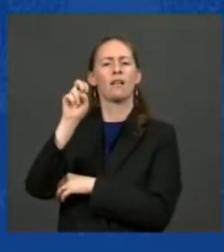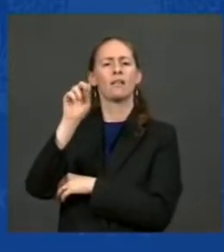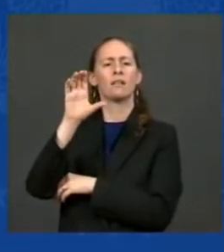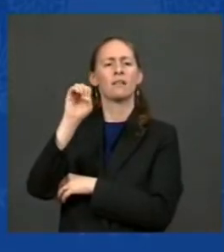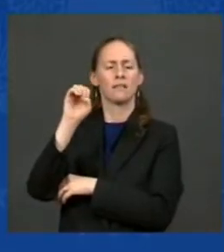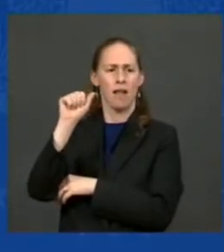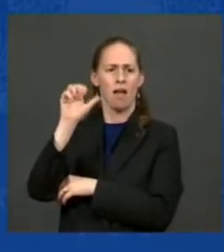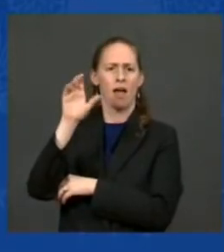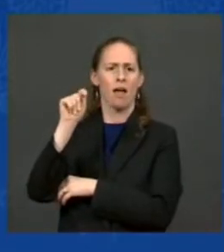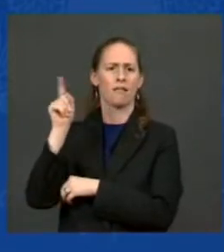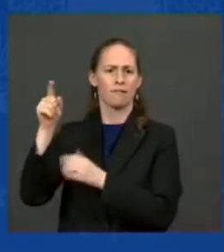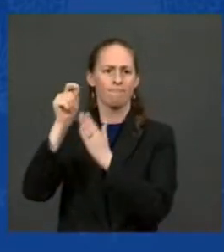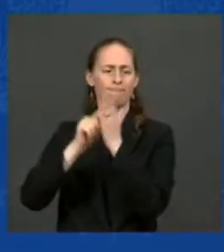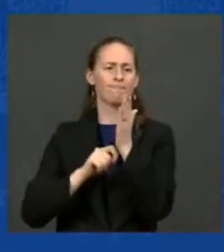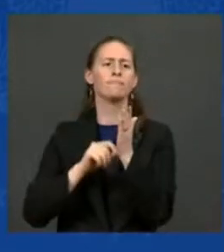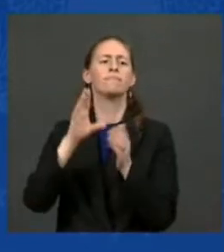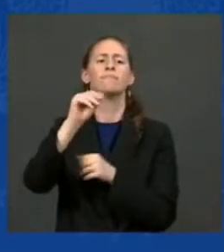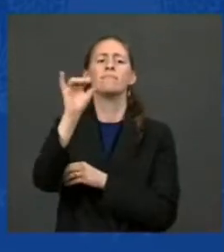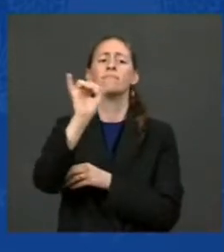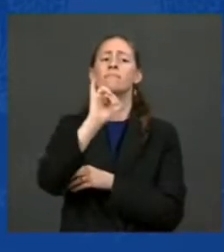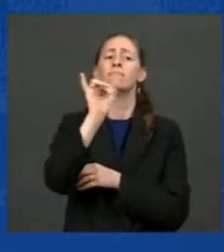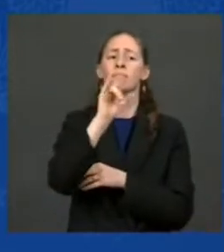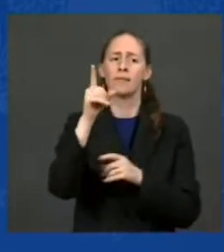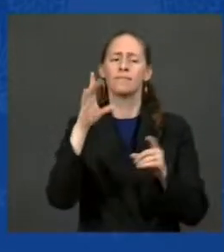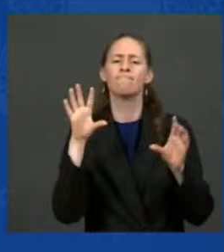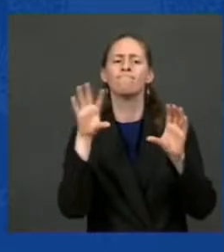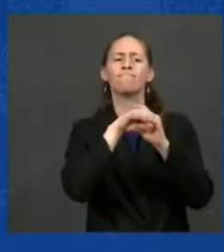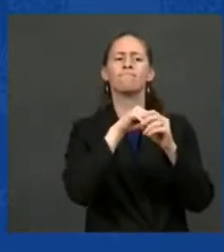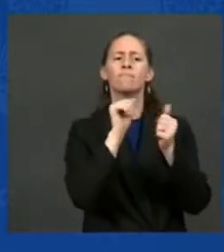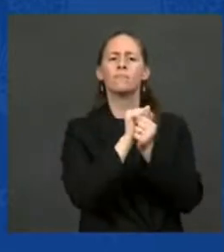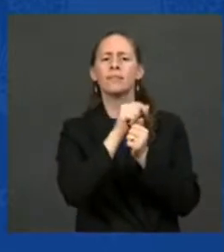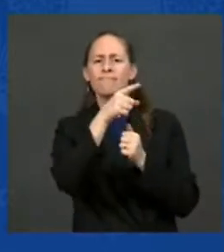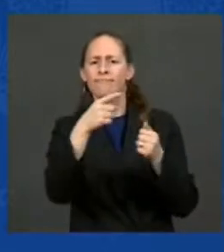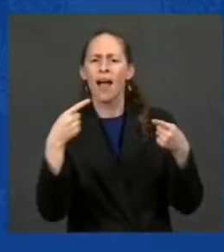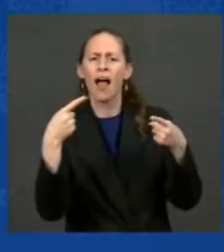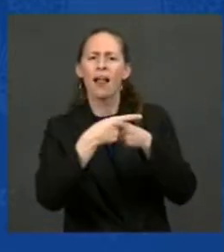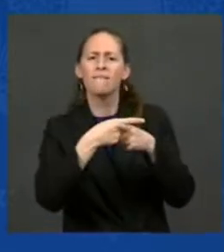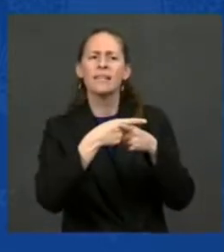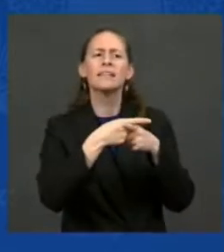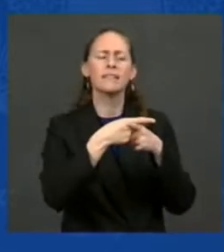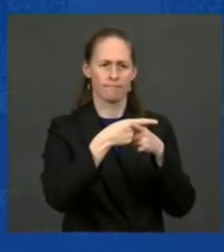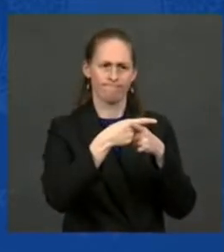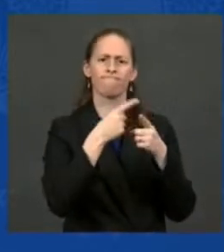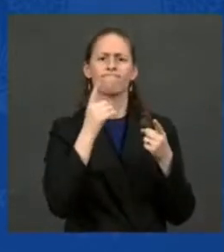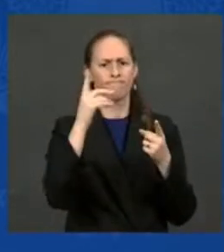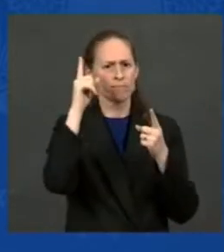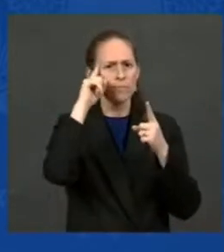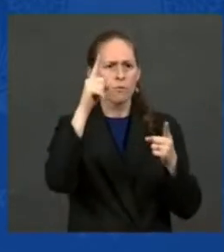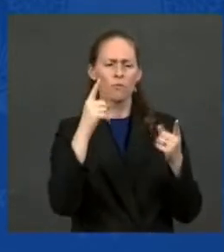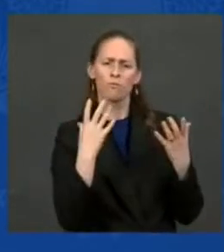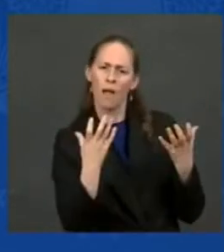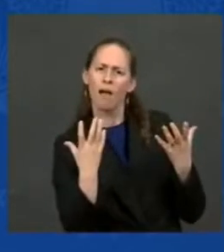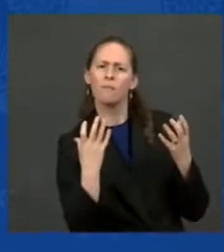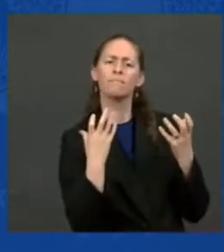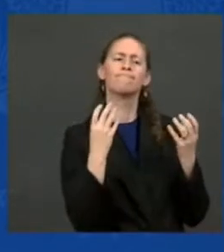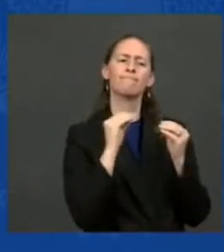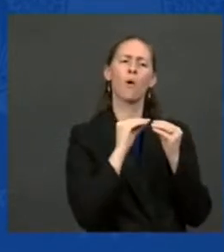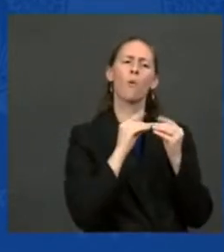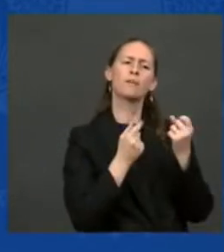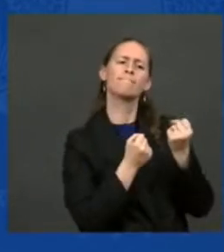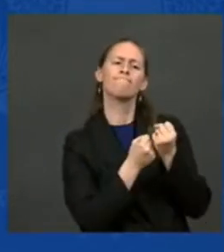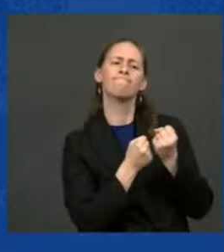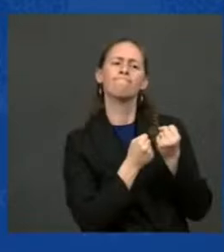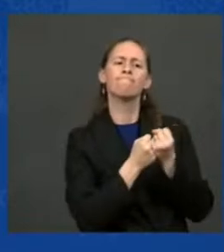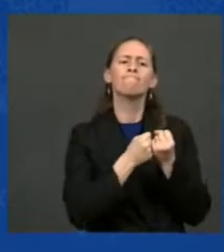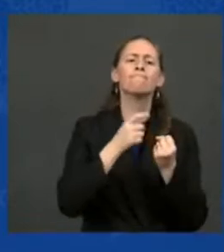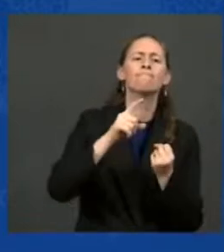Balkans conflict, during the Balkans conflict, with the leading Serbian human rights abuser, Slobodan Milosevic, was yet another example of